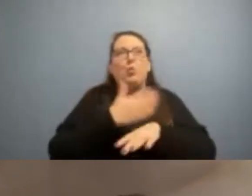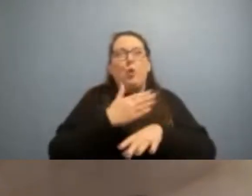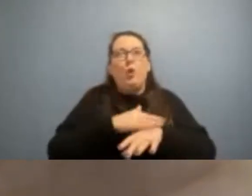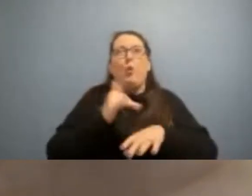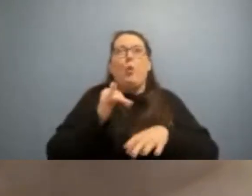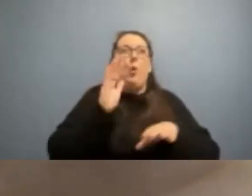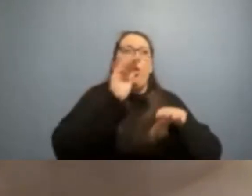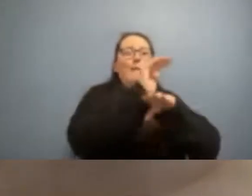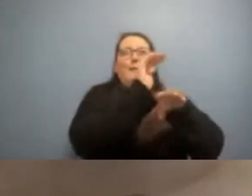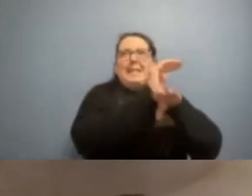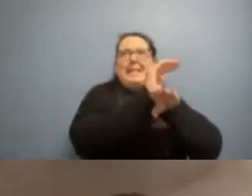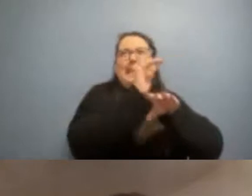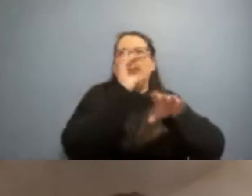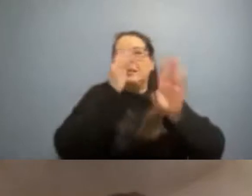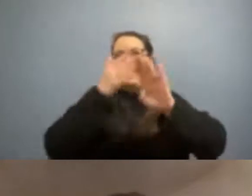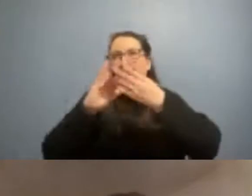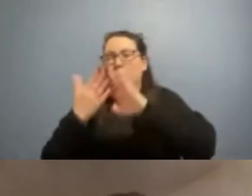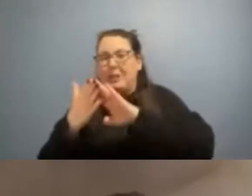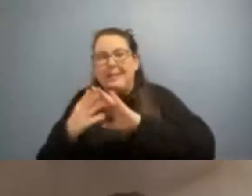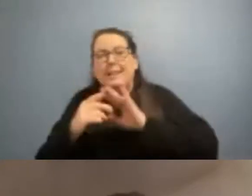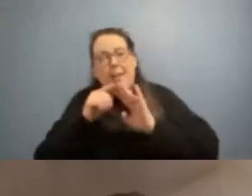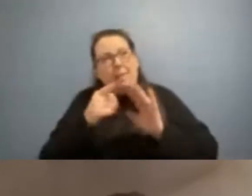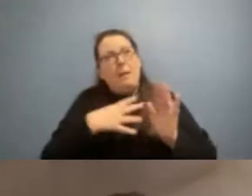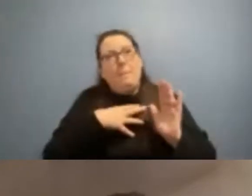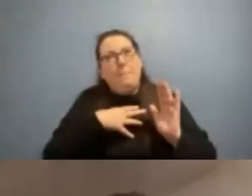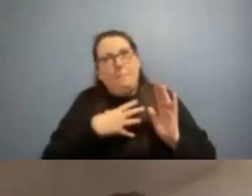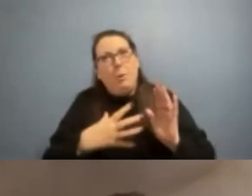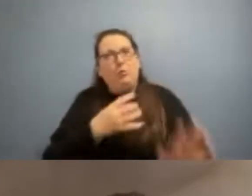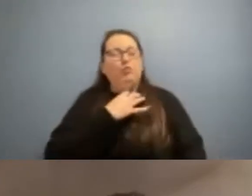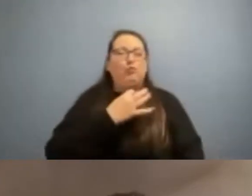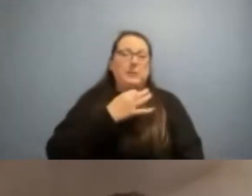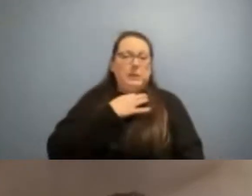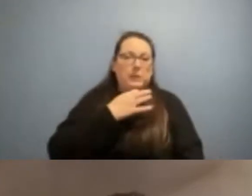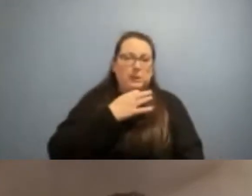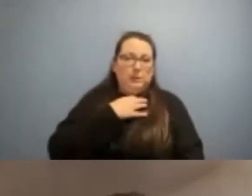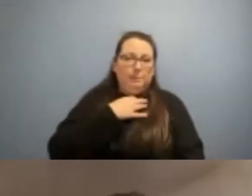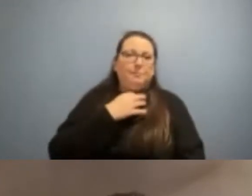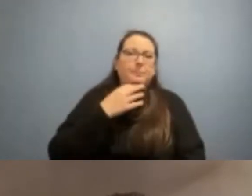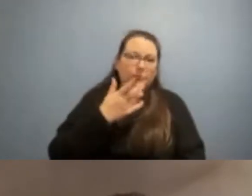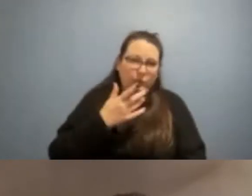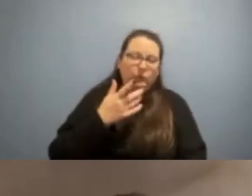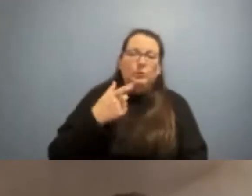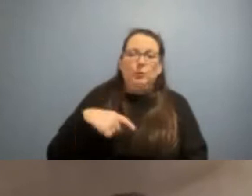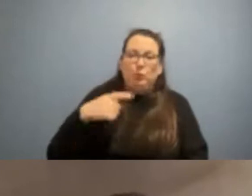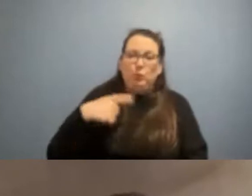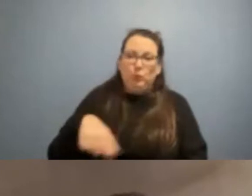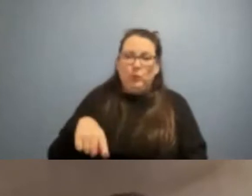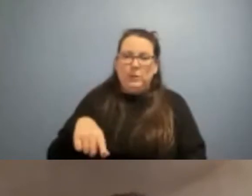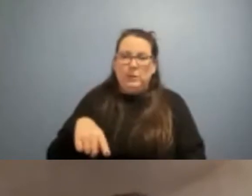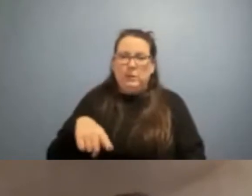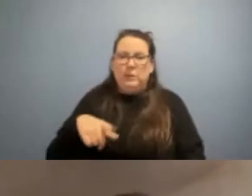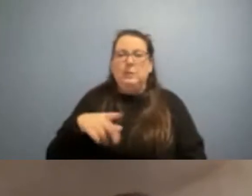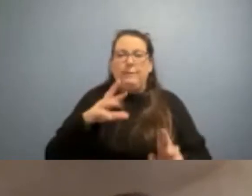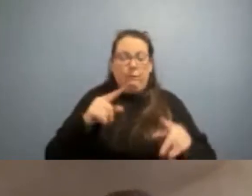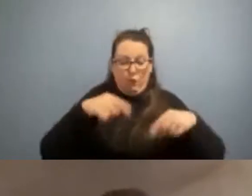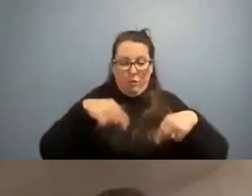refugee communities are really vulnerable. And that's why to be able to have these sorts of meetings,